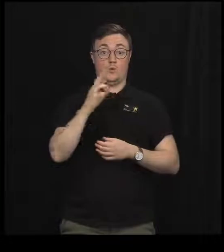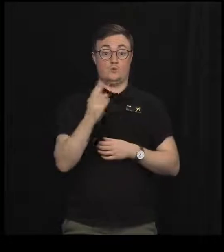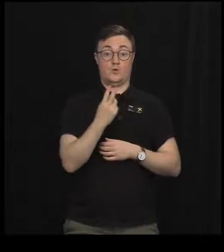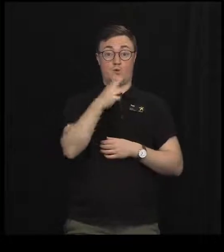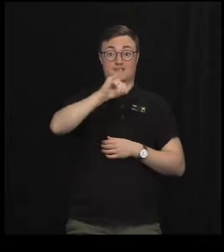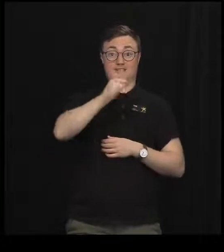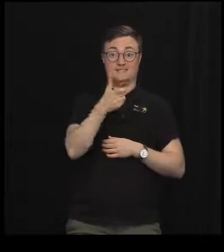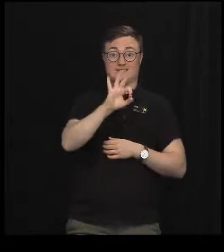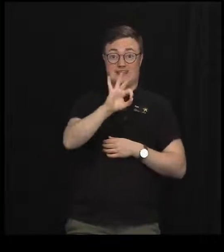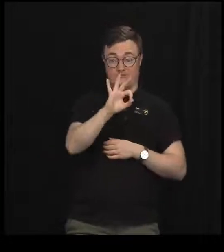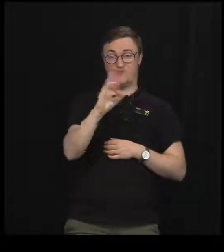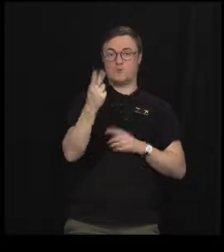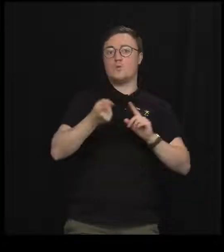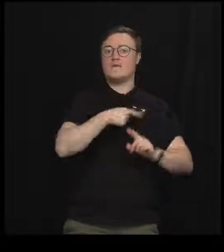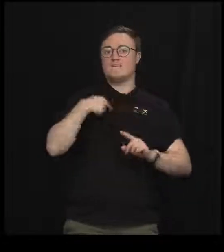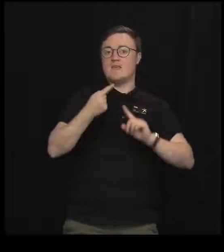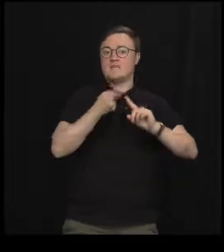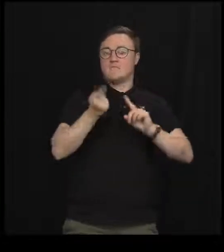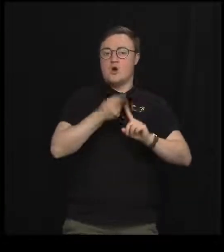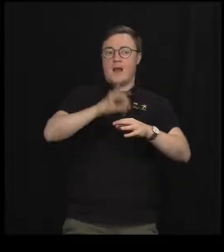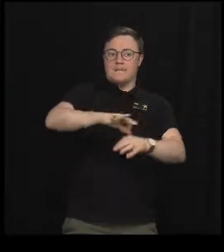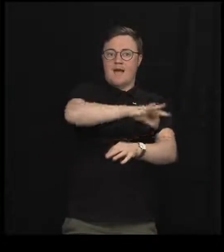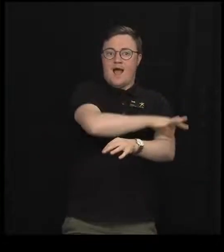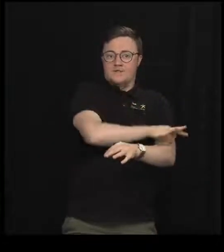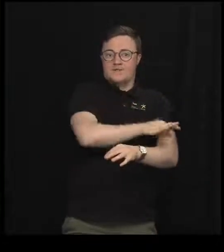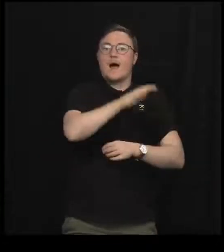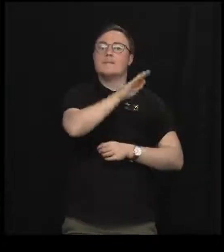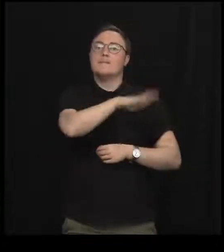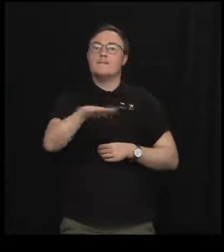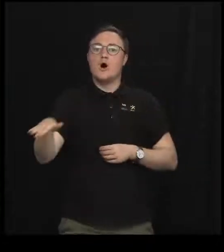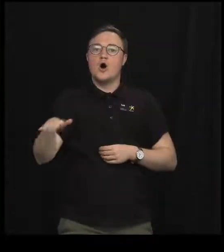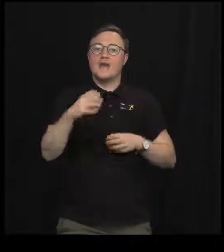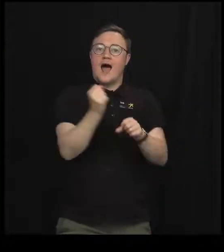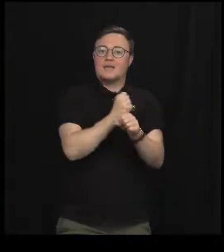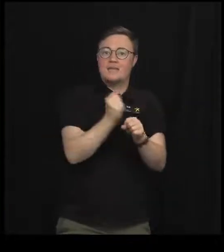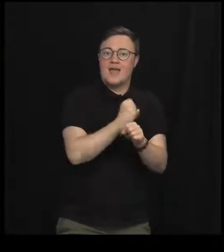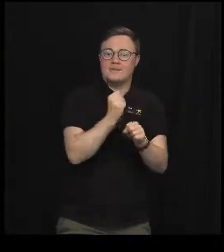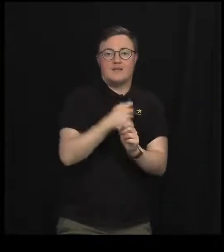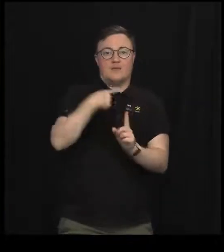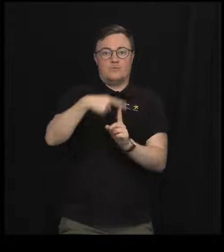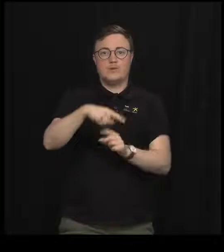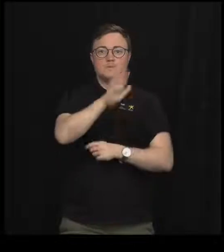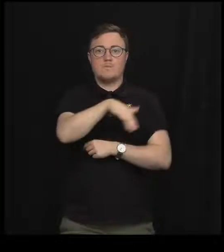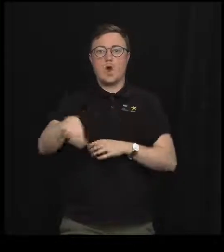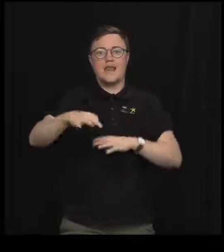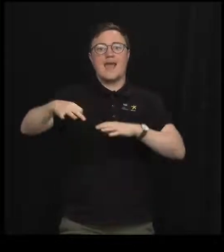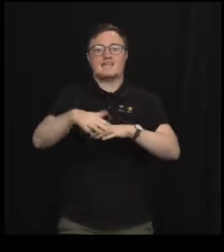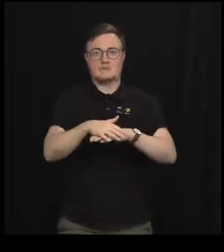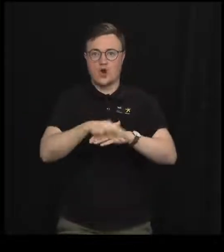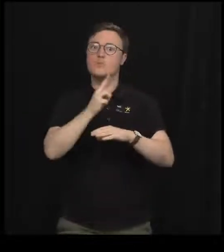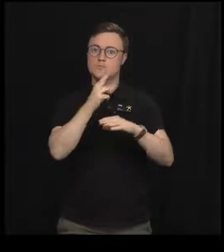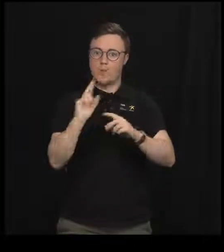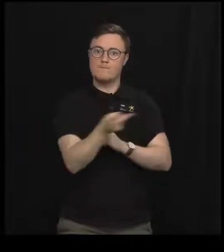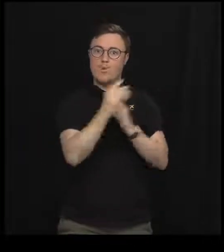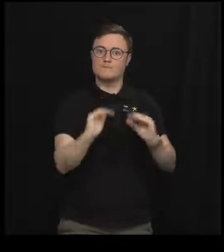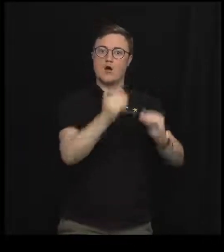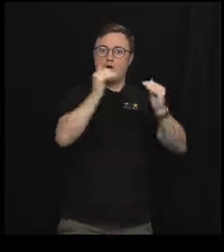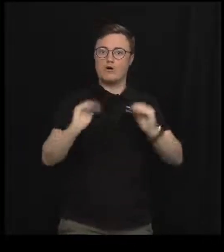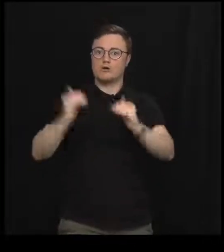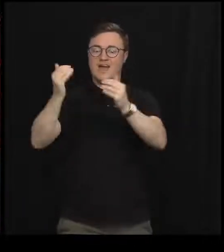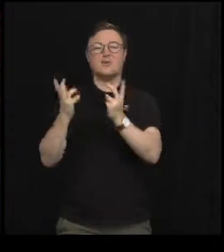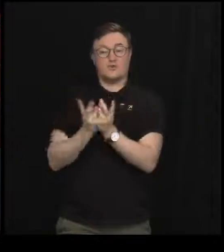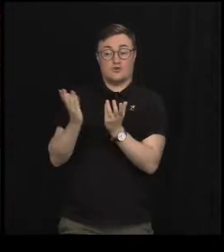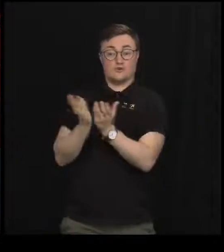started to measure that child labor is going up and child marriage is going up. So the school, as we know, is much more than just a